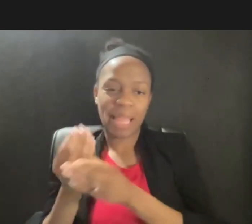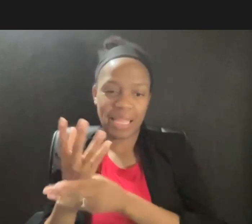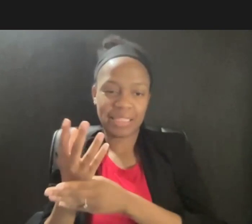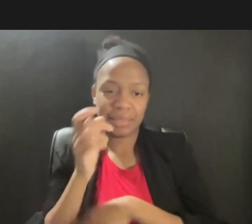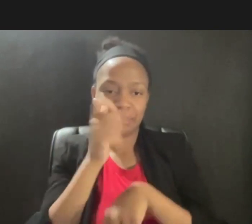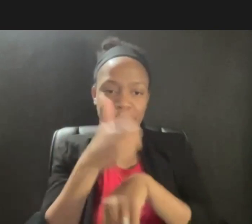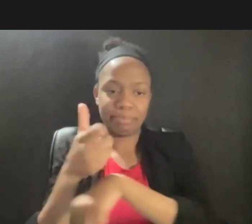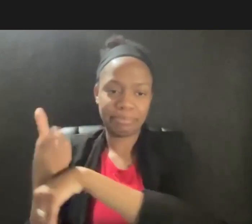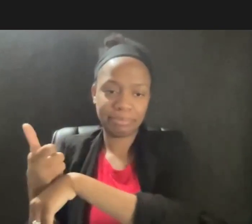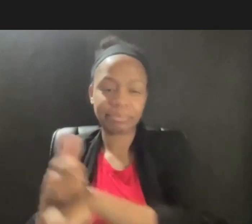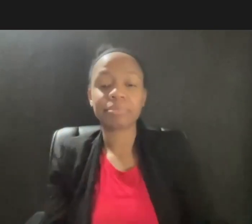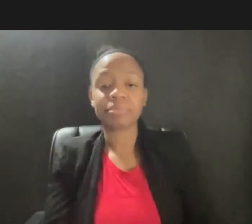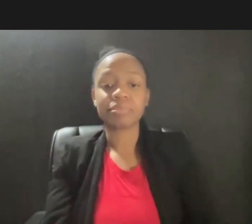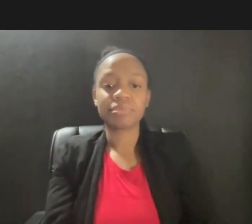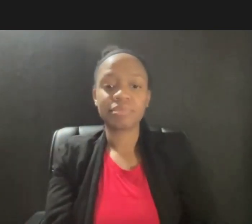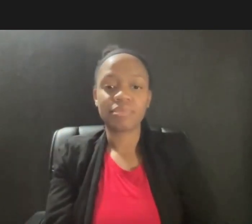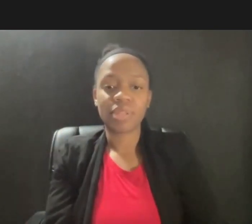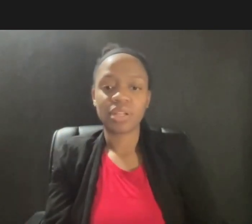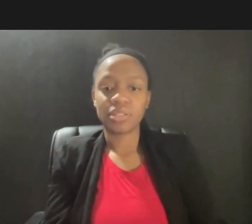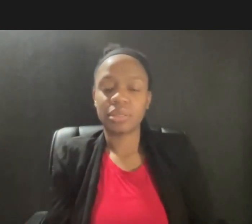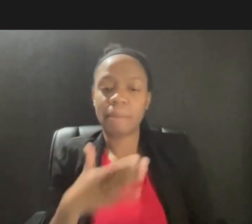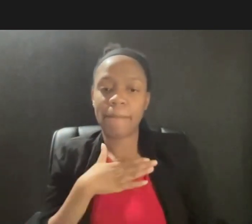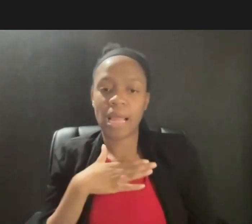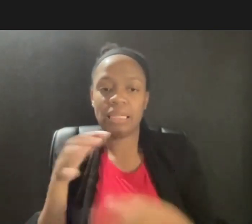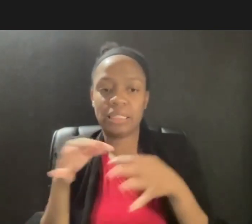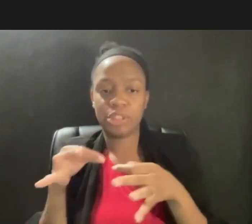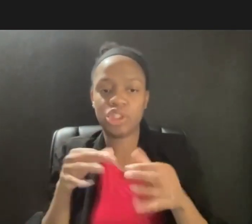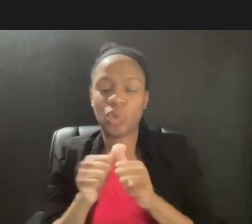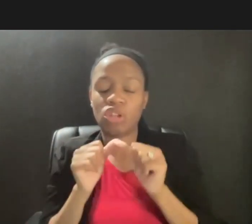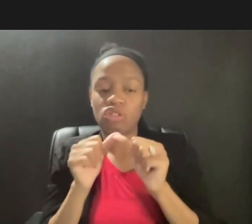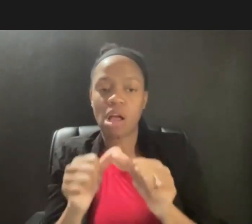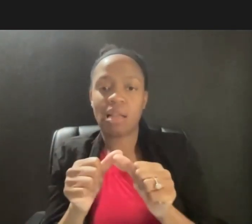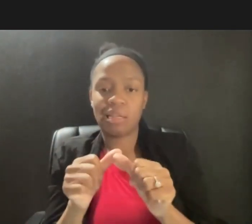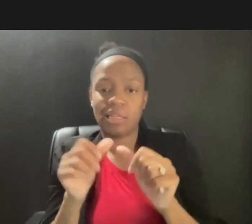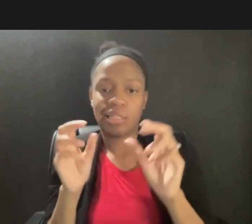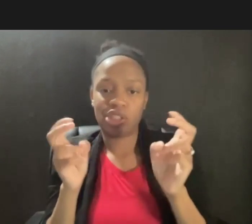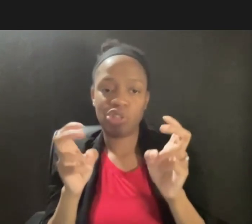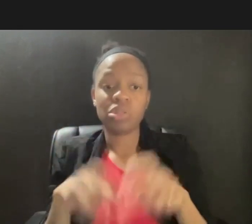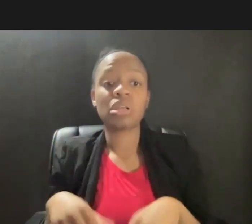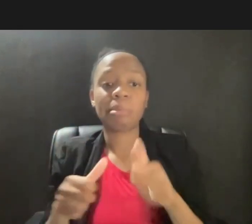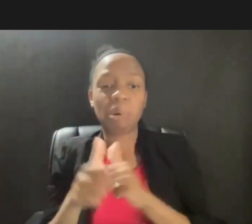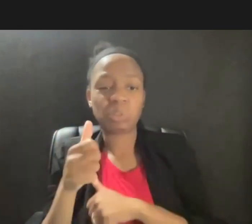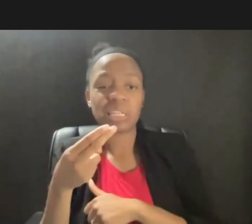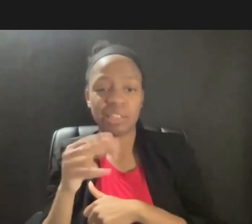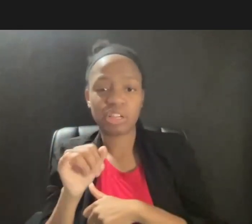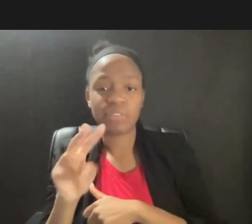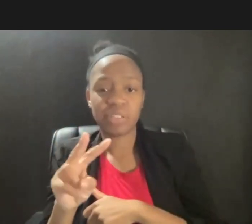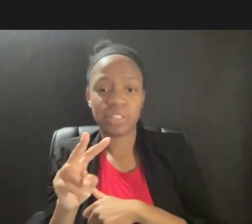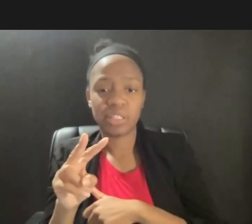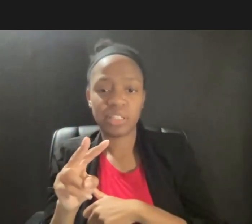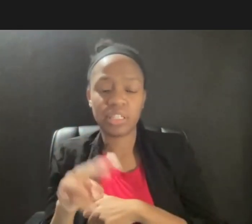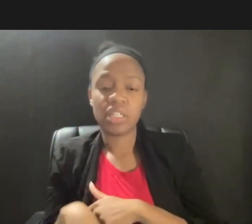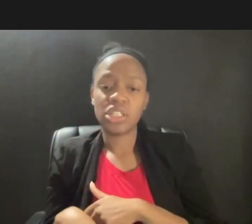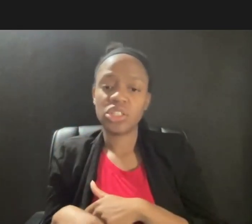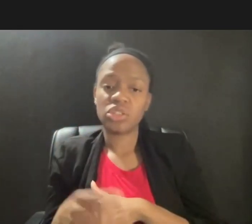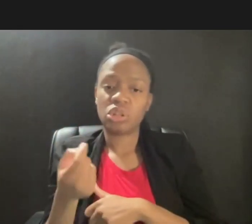yeah, my experience with chronic conditions is mostly just HIV. I spoke a little bit last week